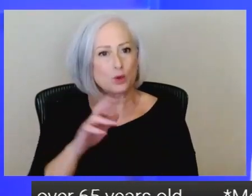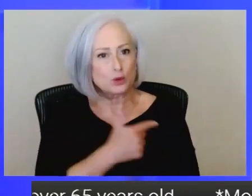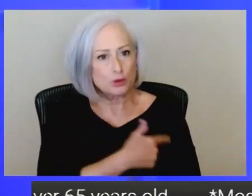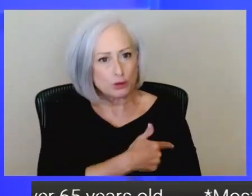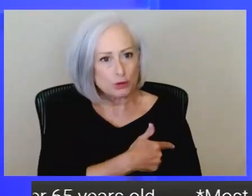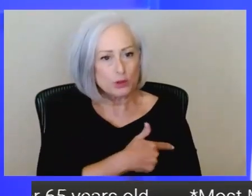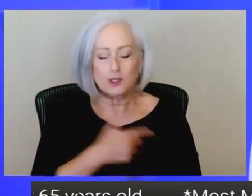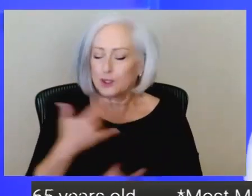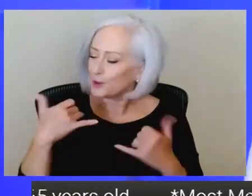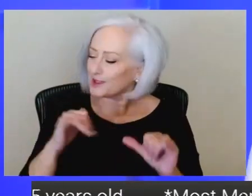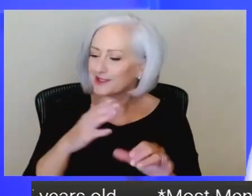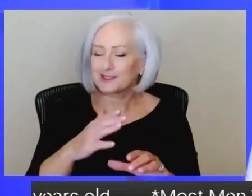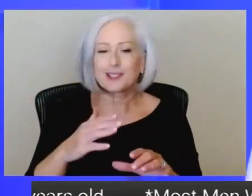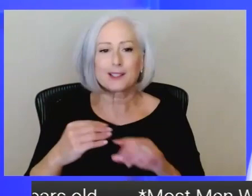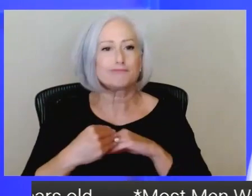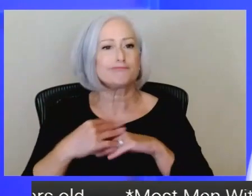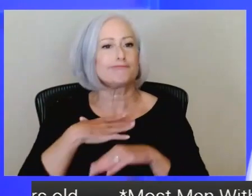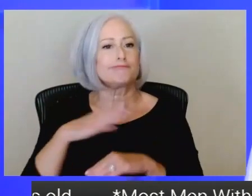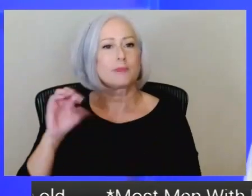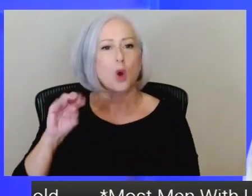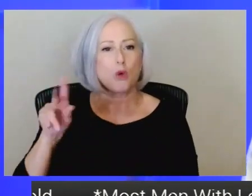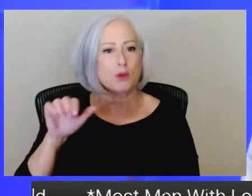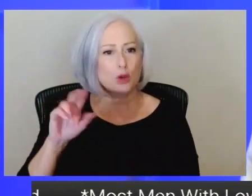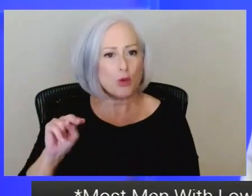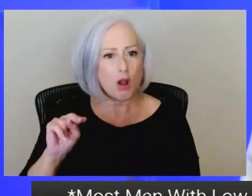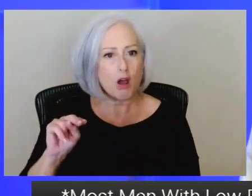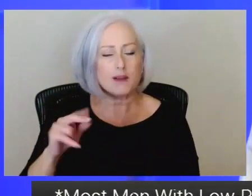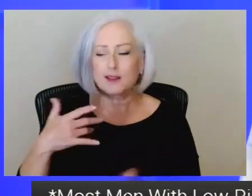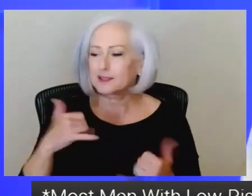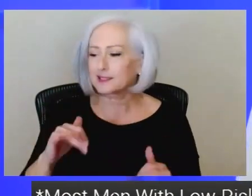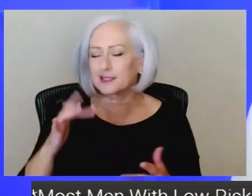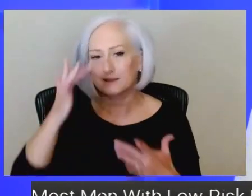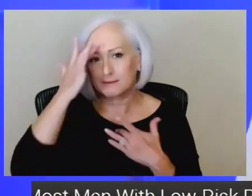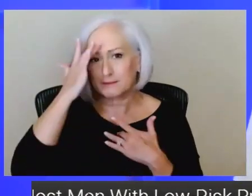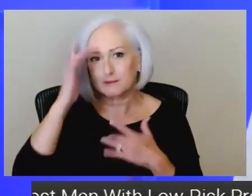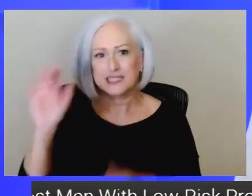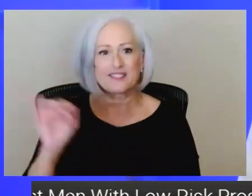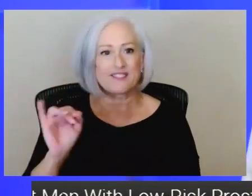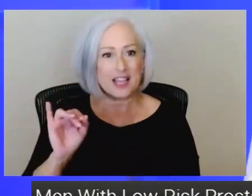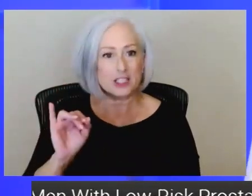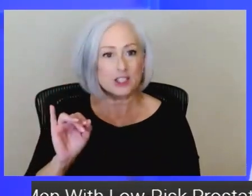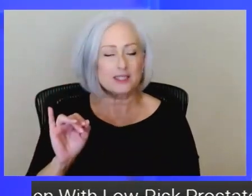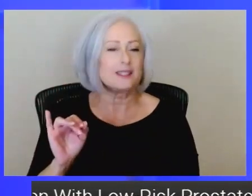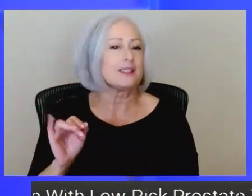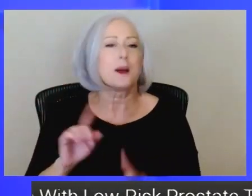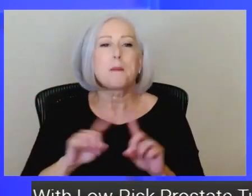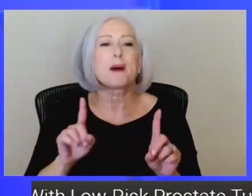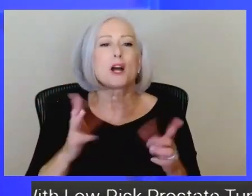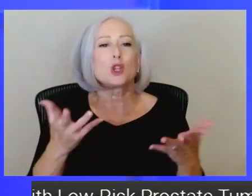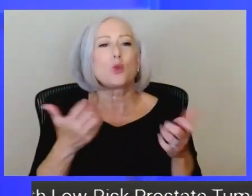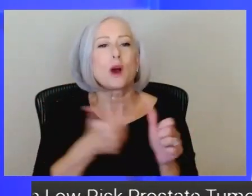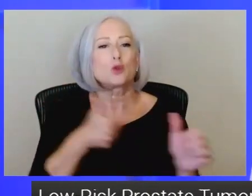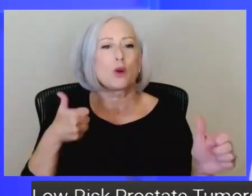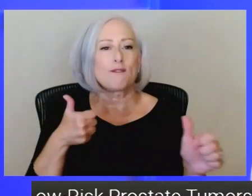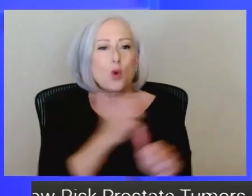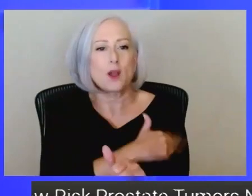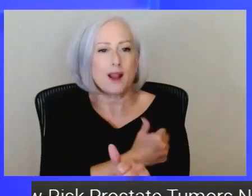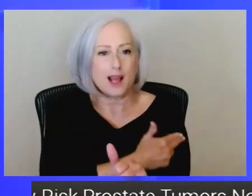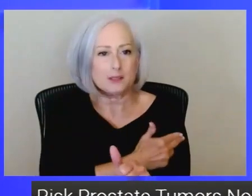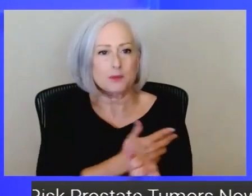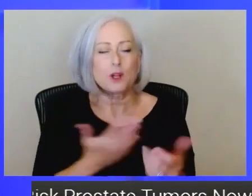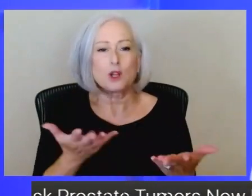may still get infected, but in the long run, what you want to do is not come in the hospital. You don't want to get really sick, and even though the rates